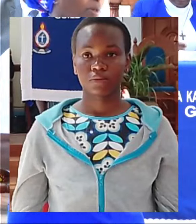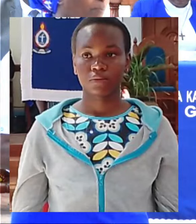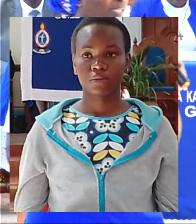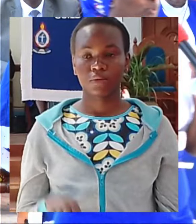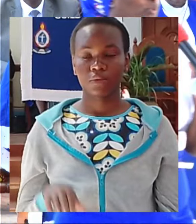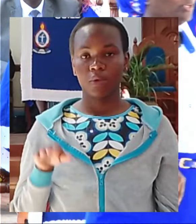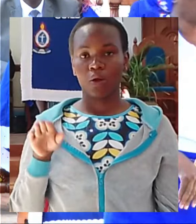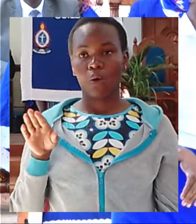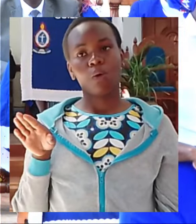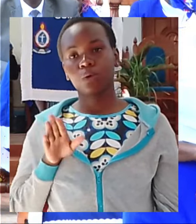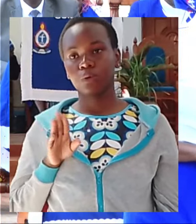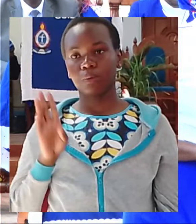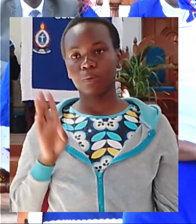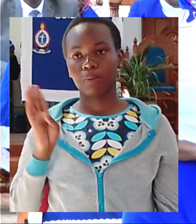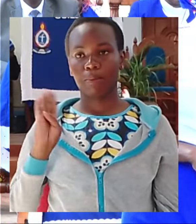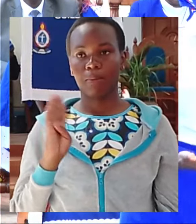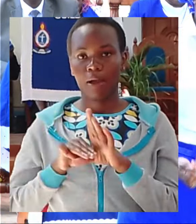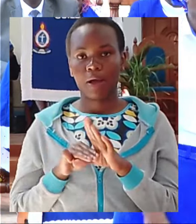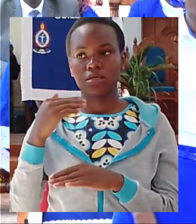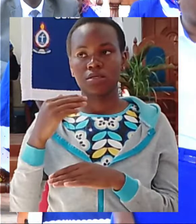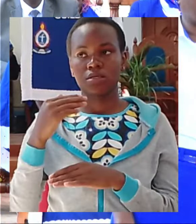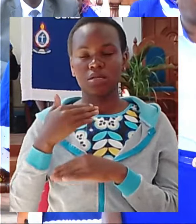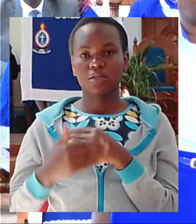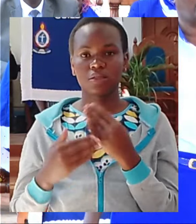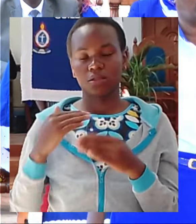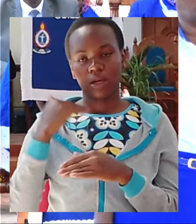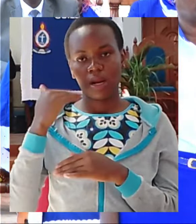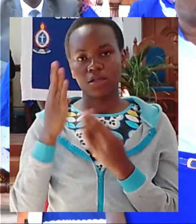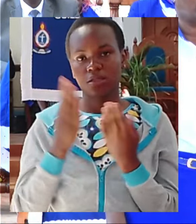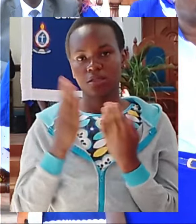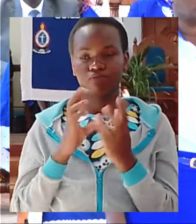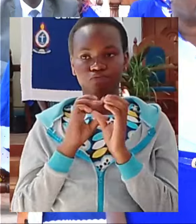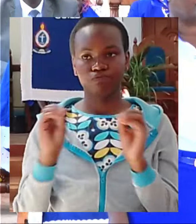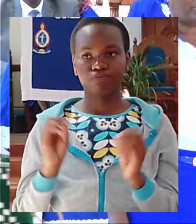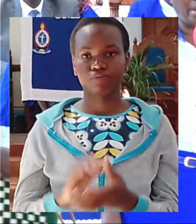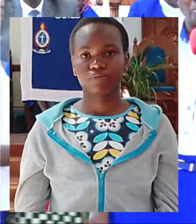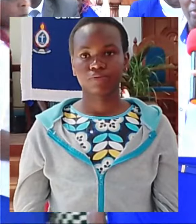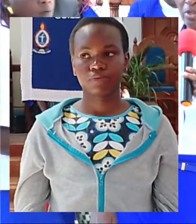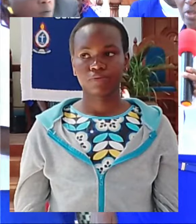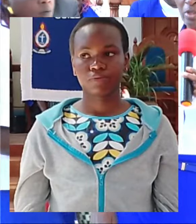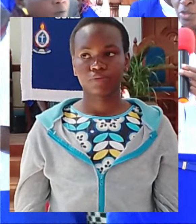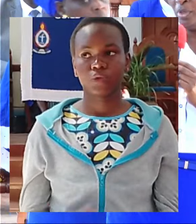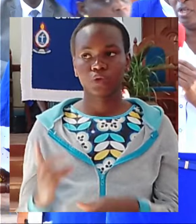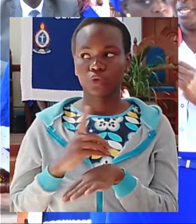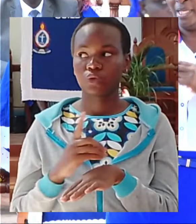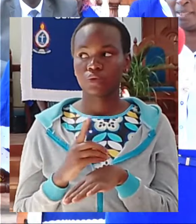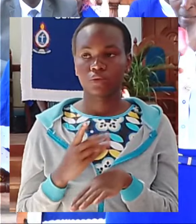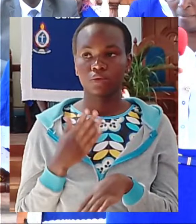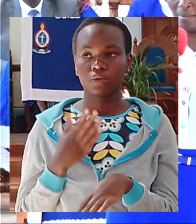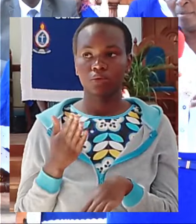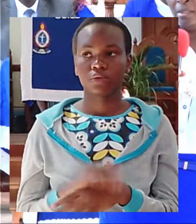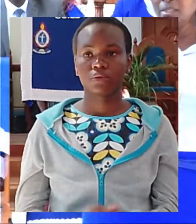Guild members who will not be in, kindly let's move fast due to time. Those who will not be